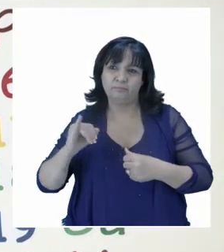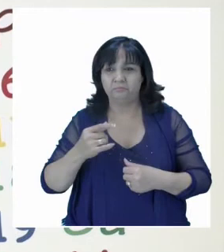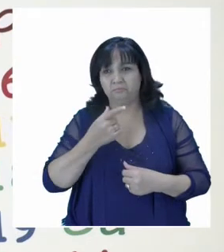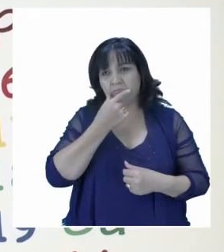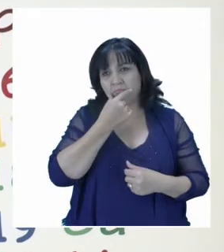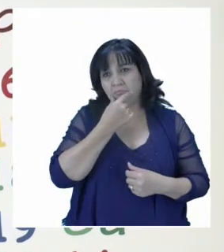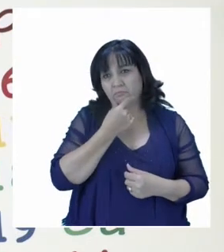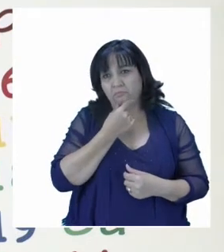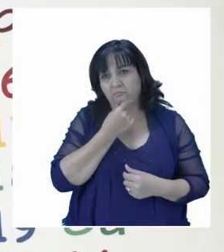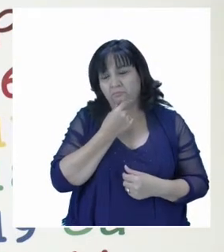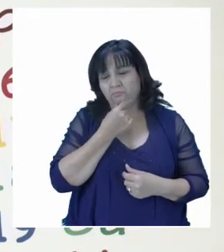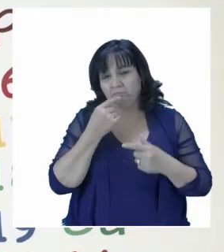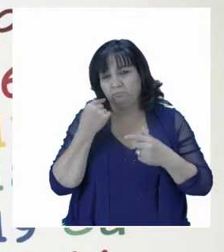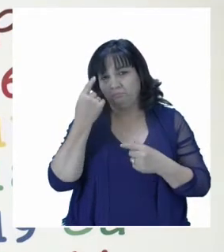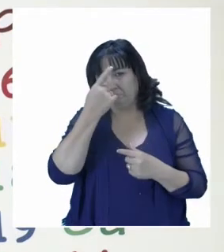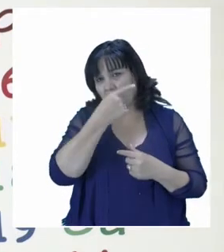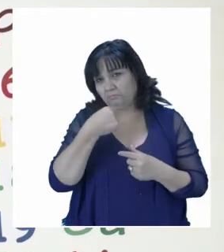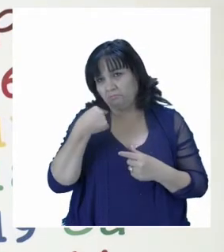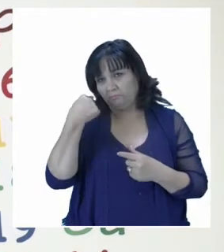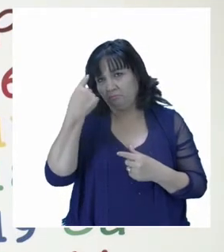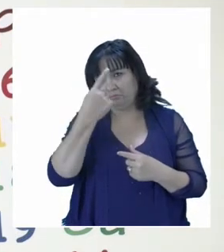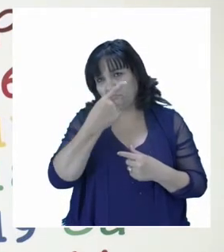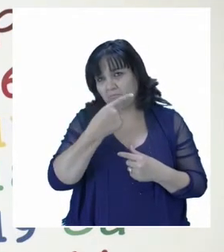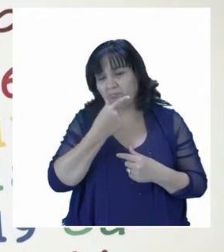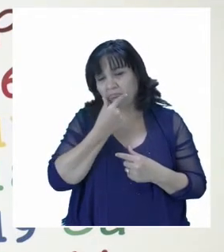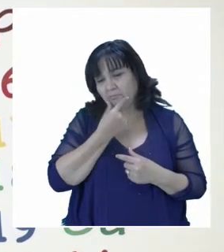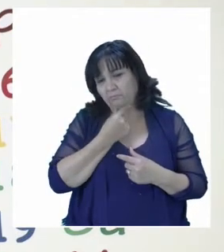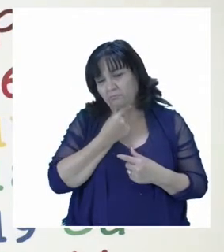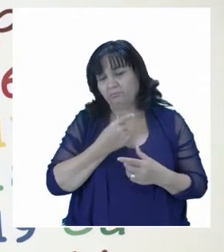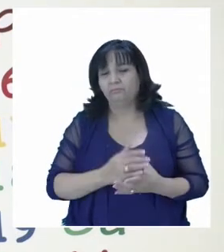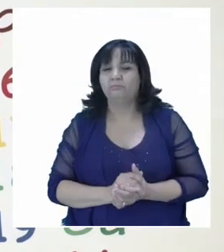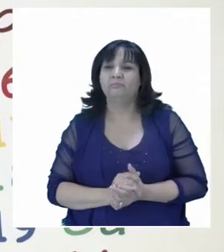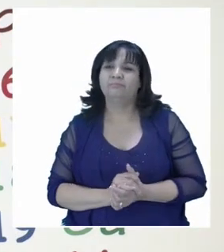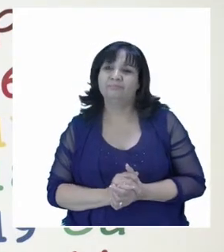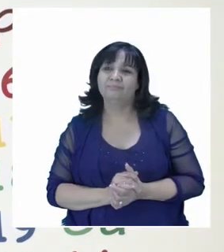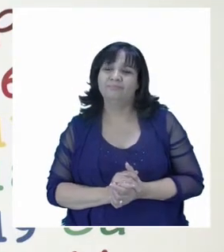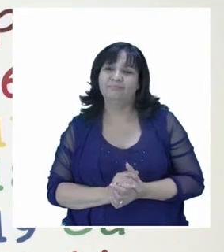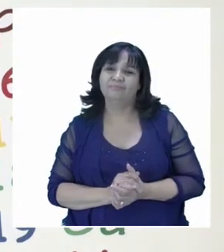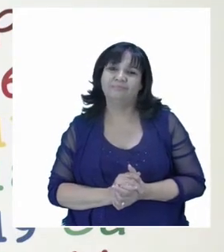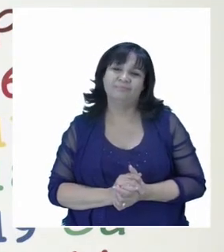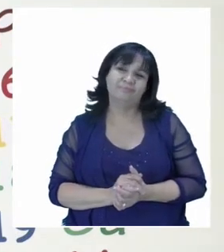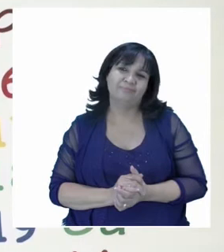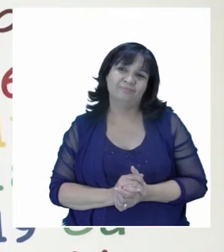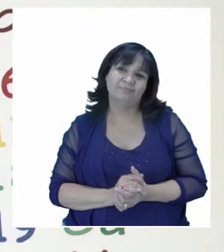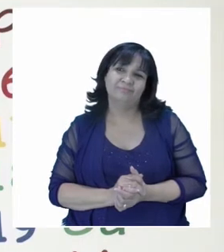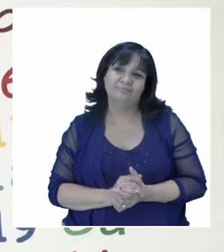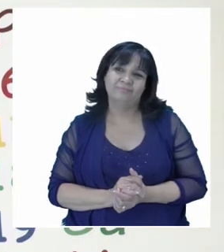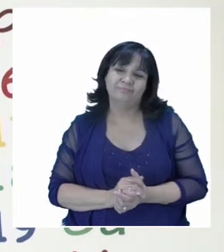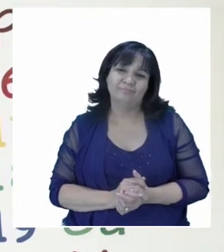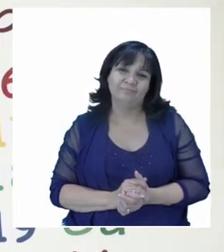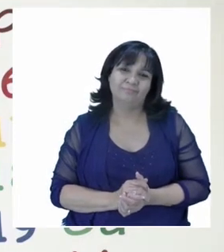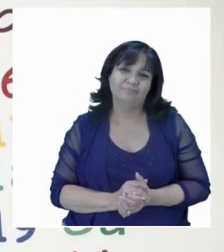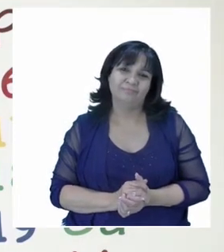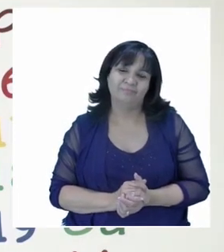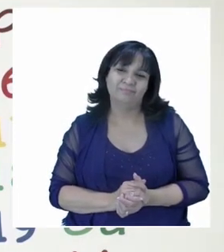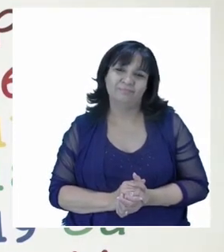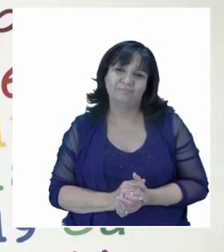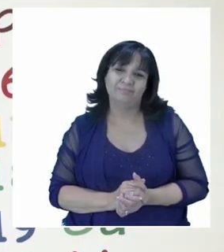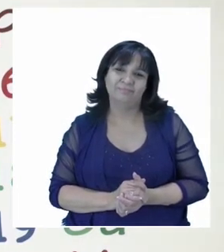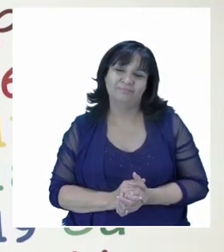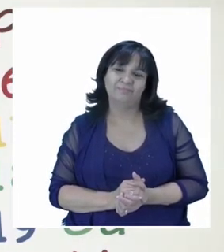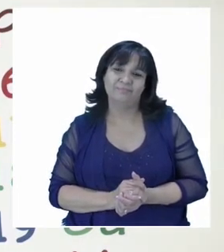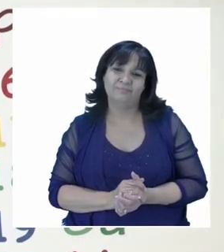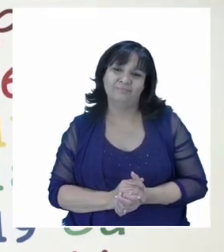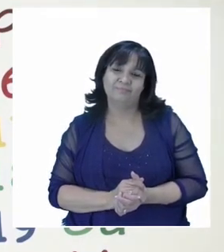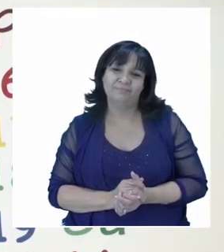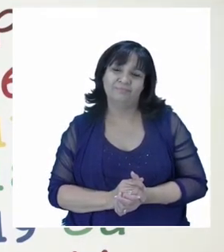are feeling sad inside. Take your time for both of the exercises, and